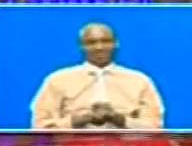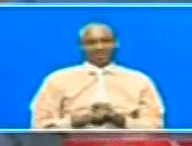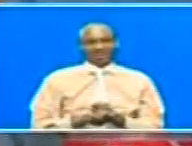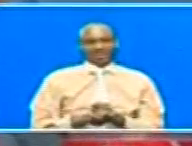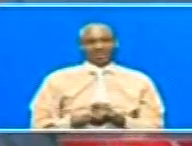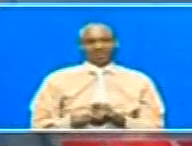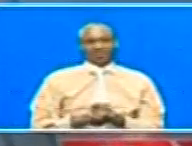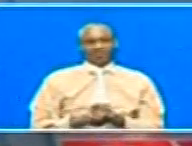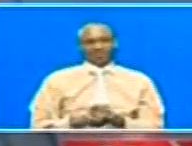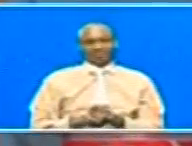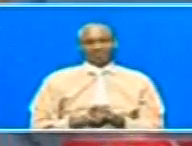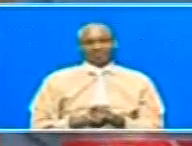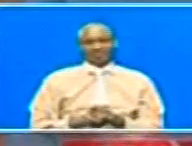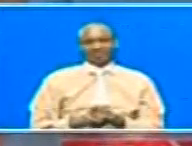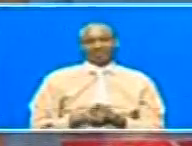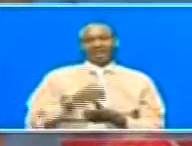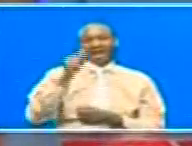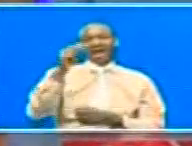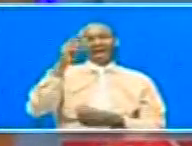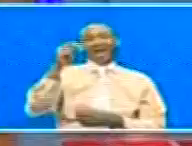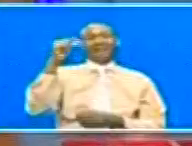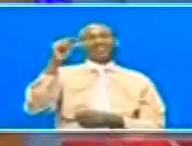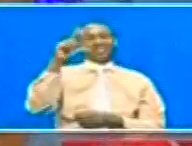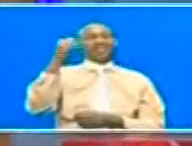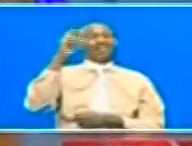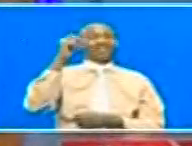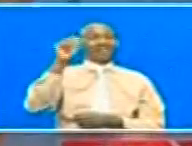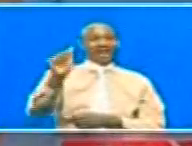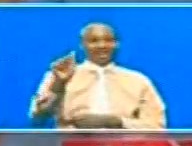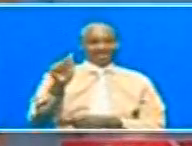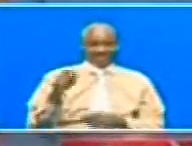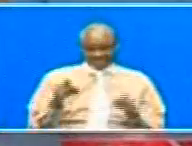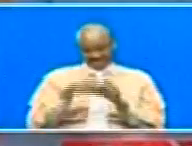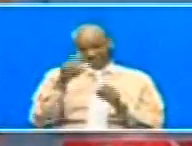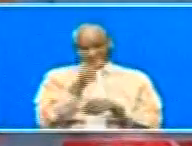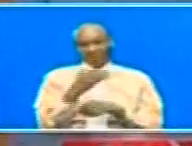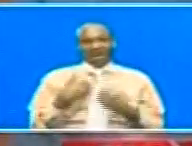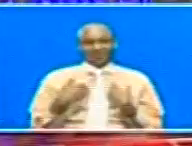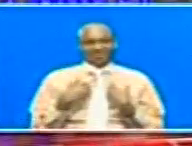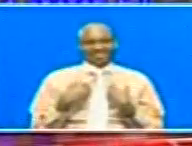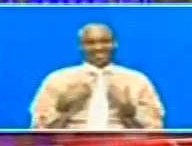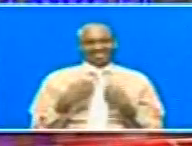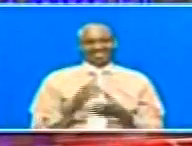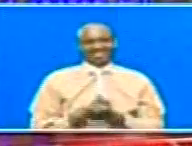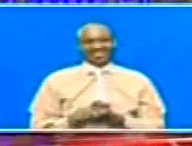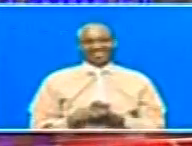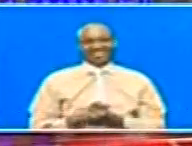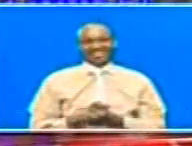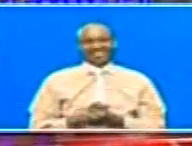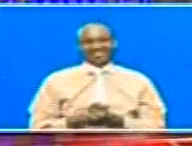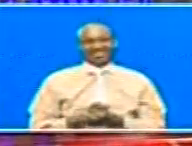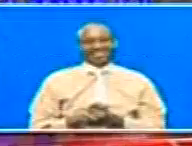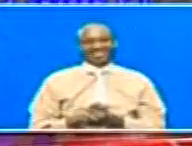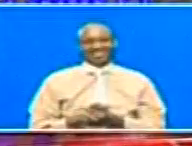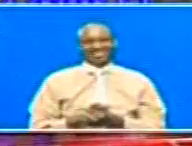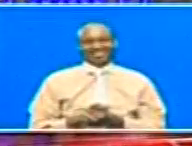Let Let Mbulu. Angelina, Angelina, come on now. You'll be telling me. Let